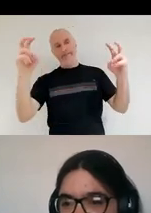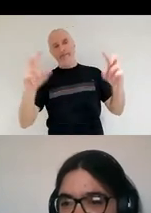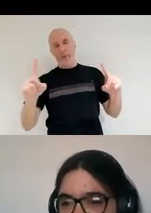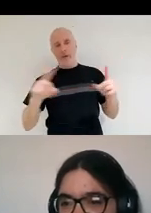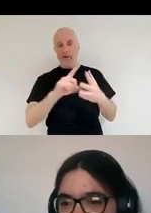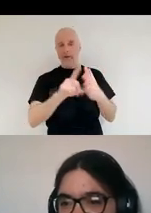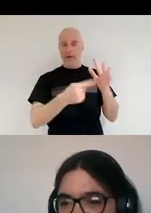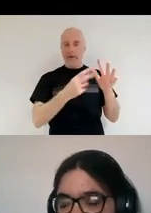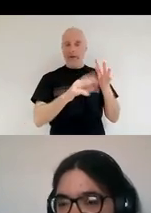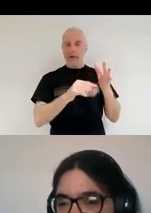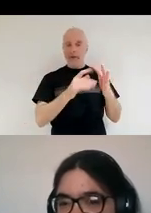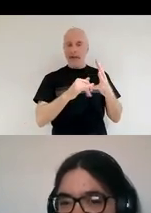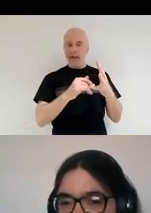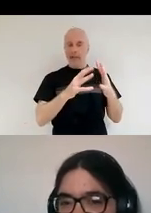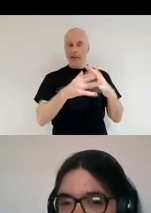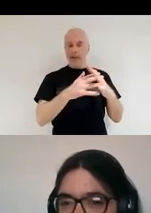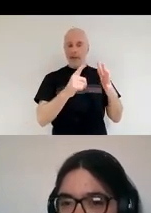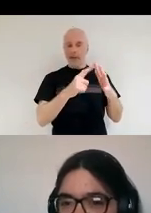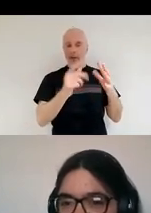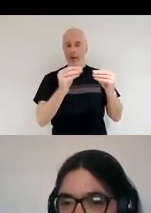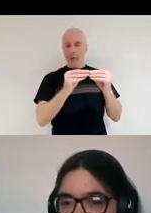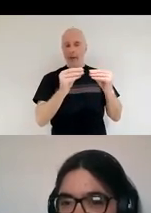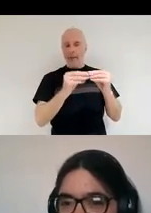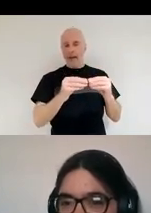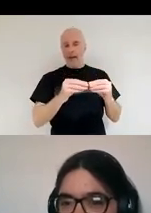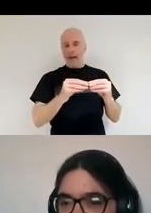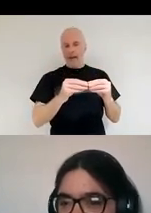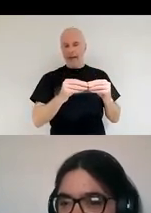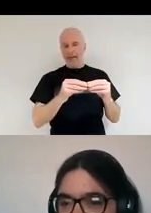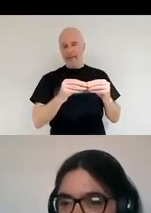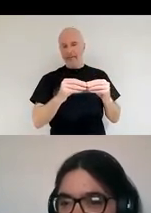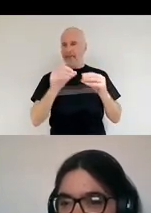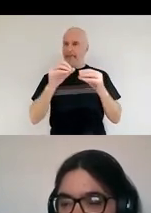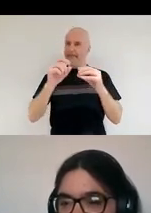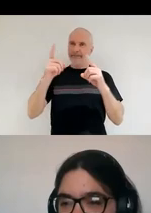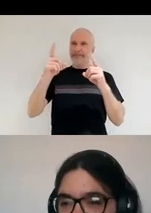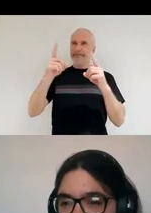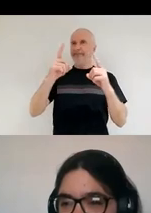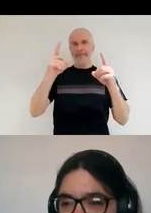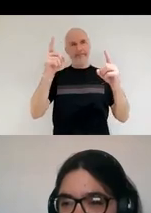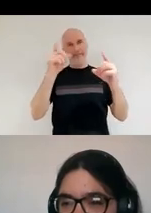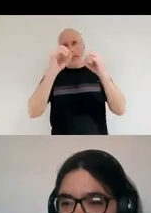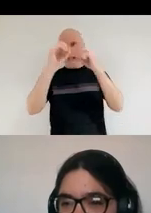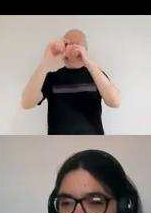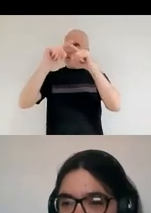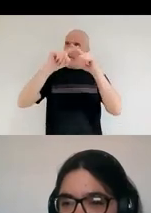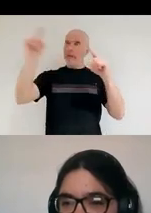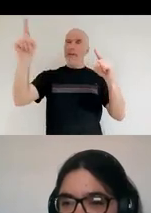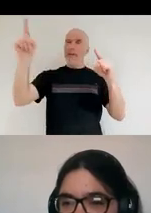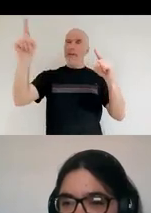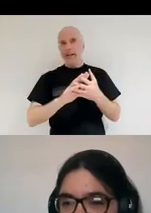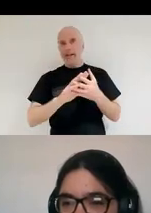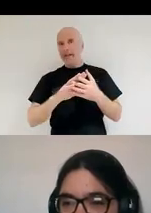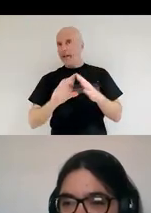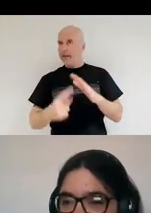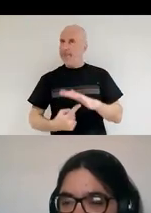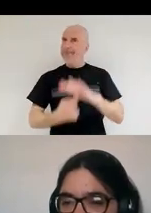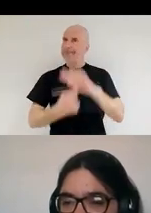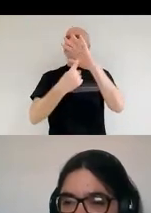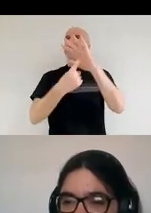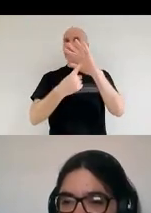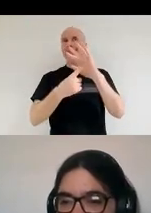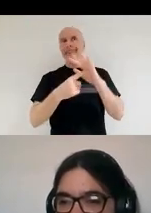of the James Webb Space Telescope. The talk is entitled The Ultimate Universe Detective and is being given by Sophie Allen of the National